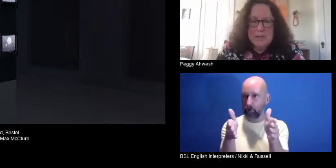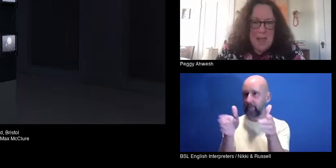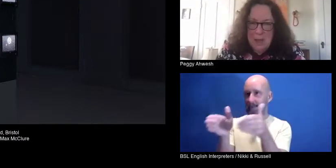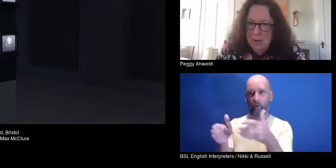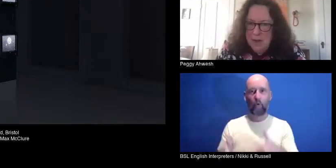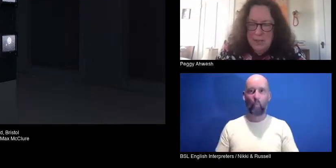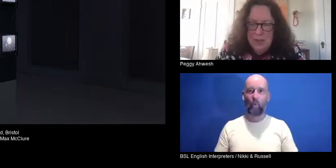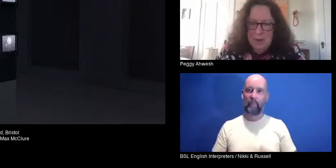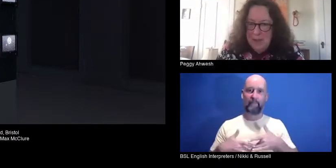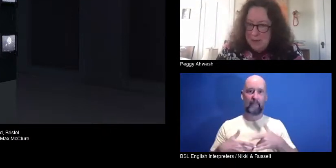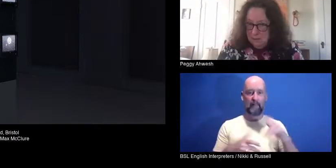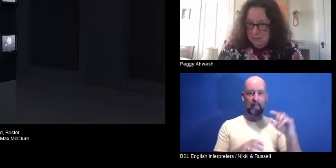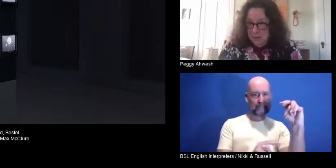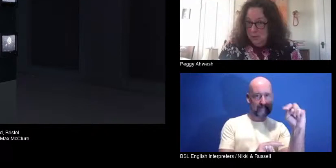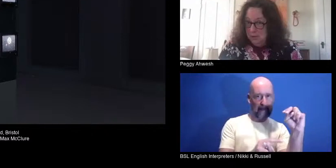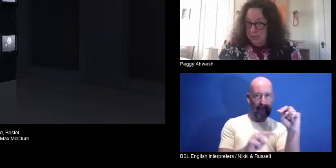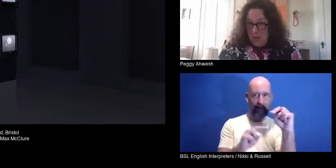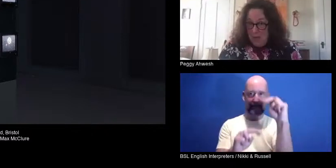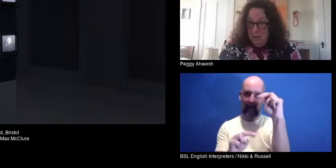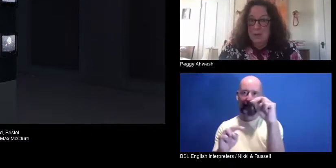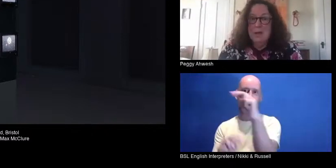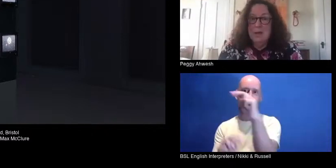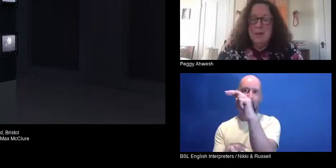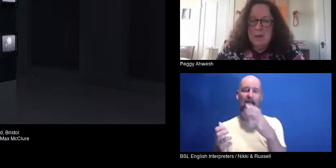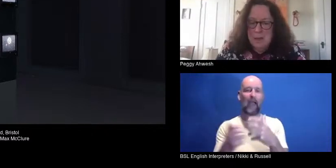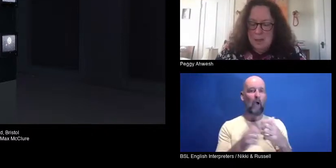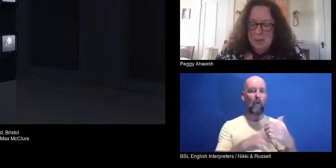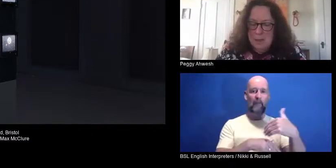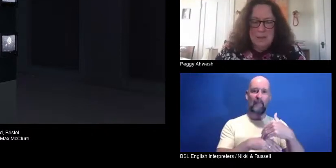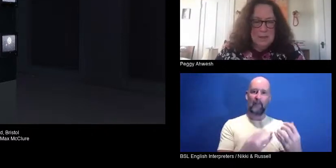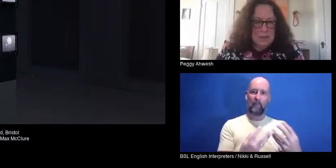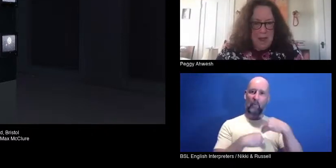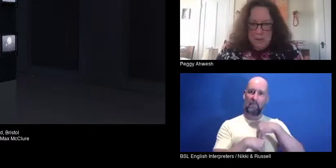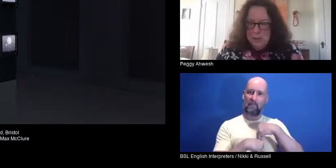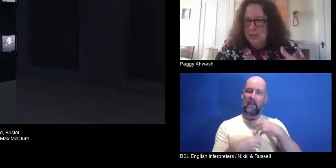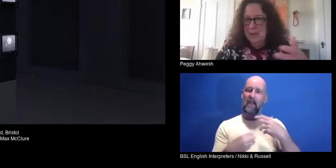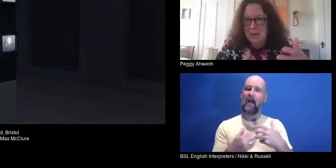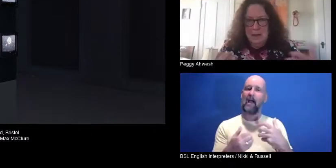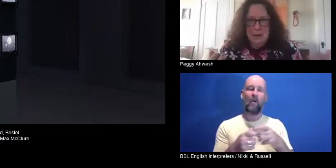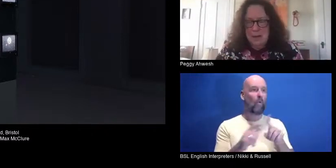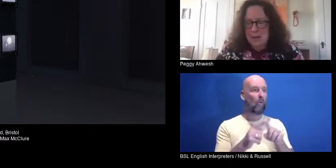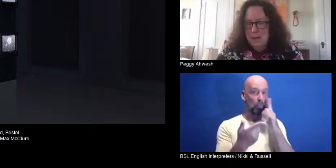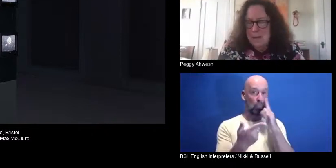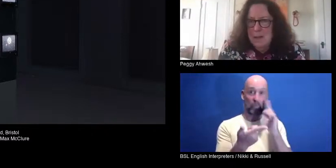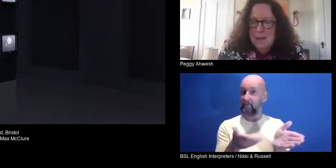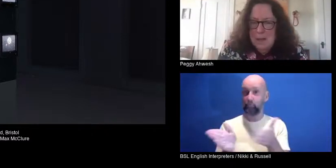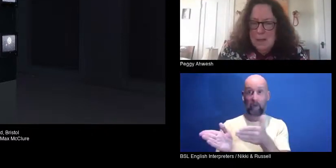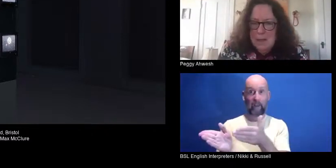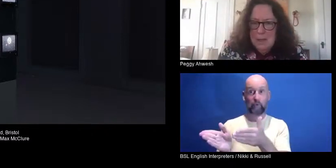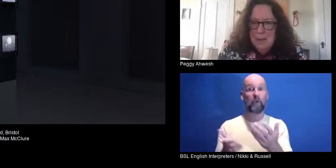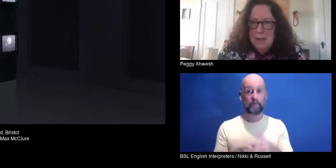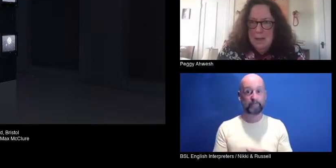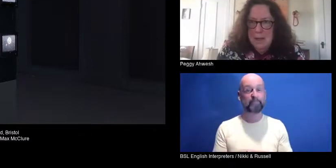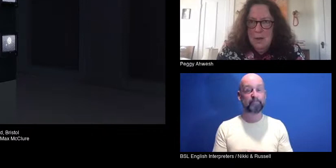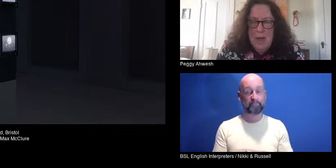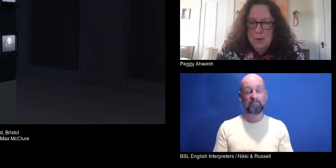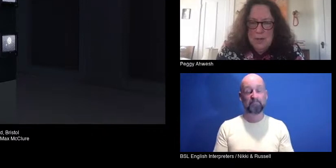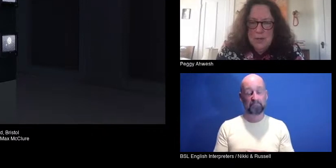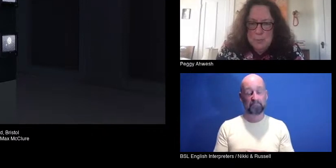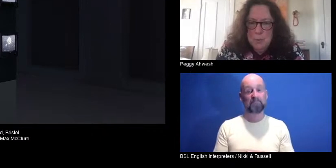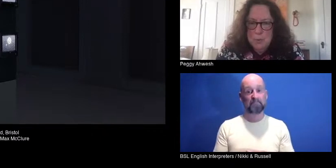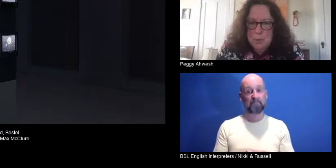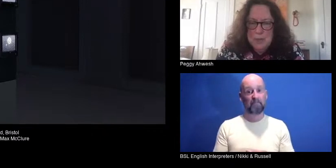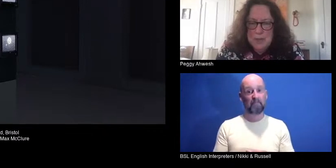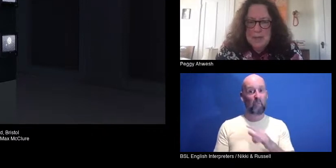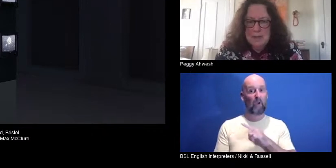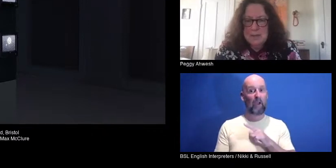about scale and how they relate to issues of scale and distraction and you know, how your